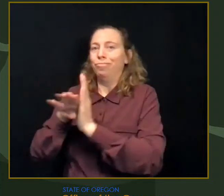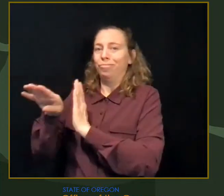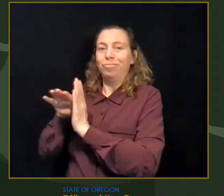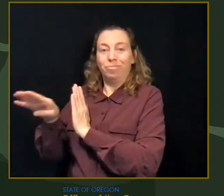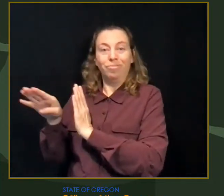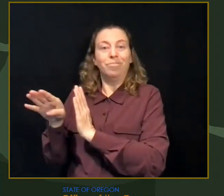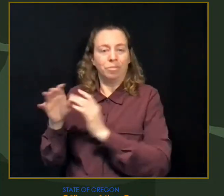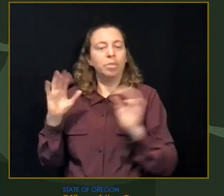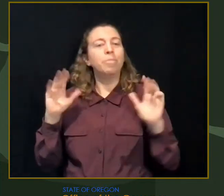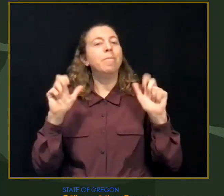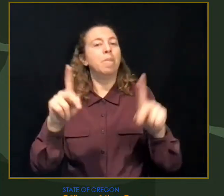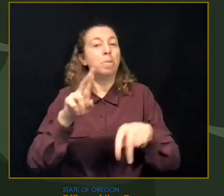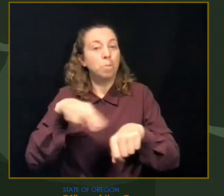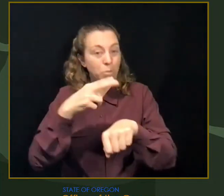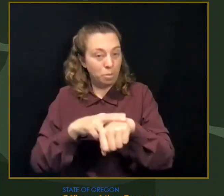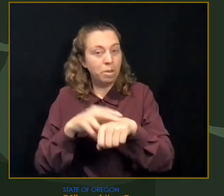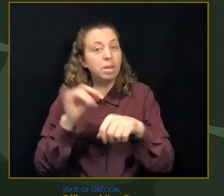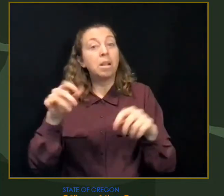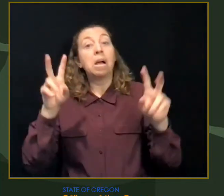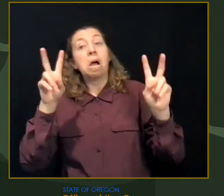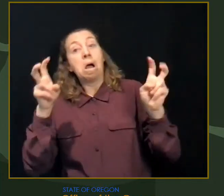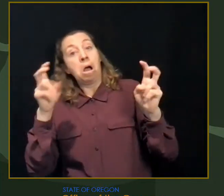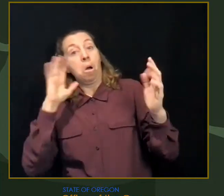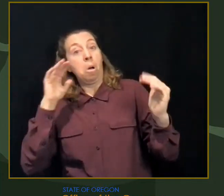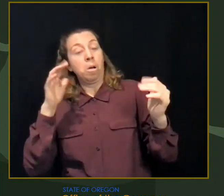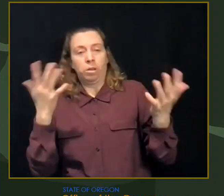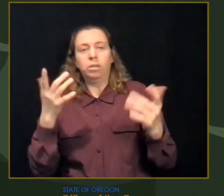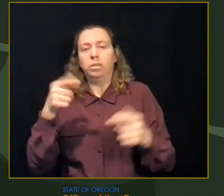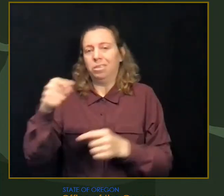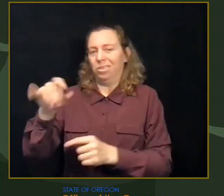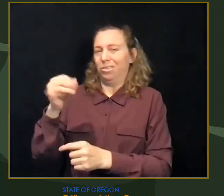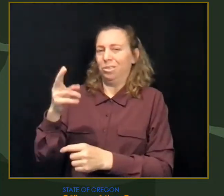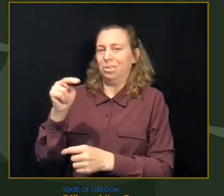take each and every one of us to do our part to get there.